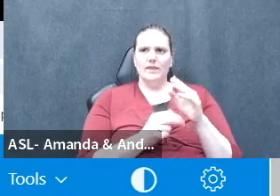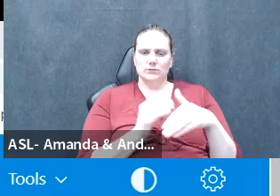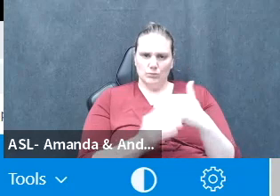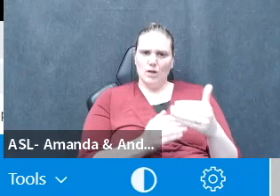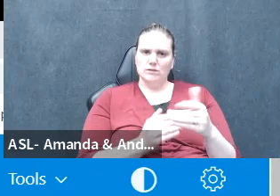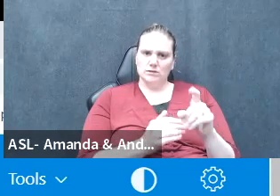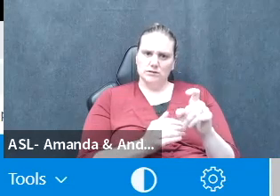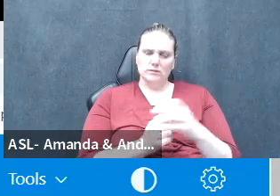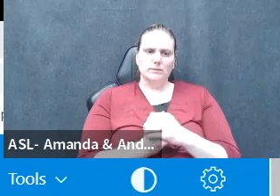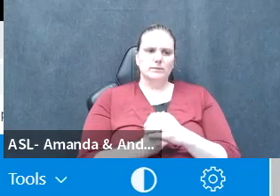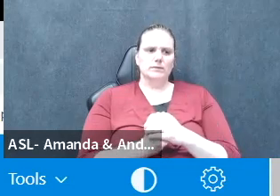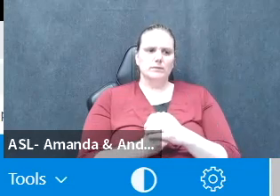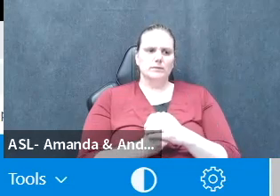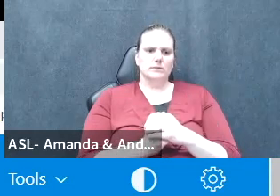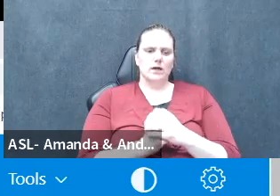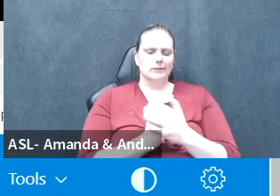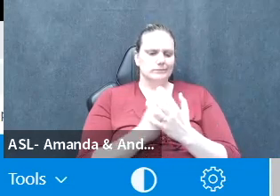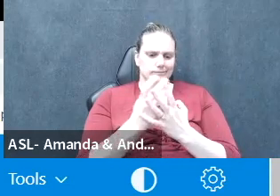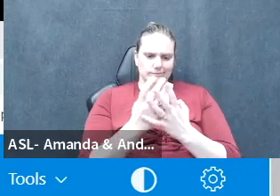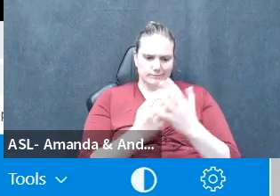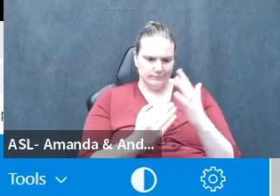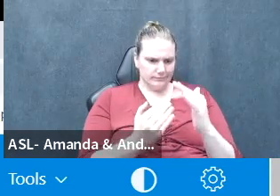process. I kind of scanned through the